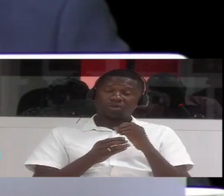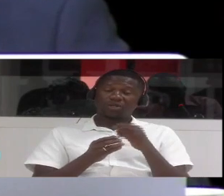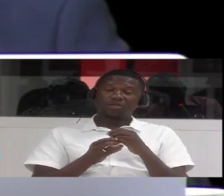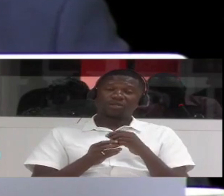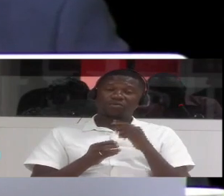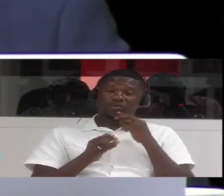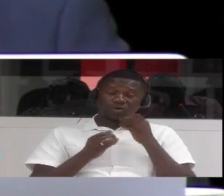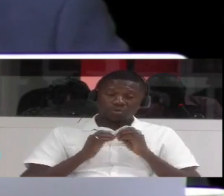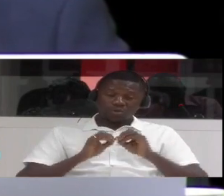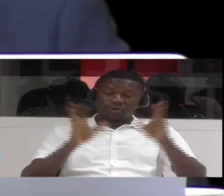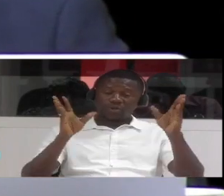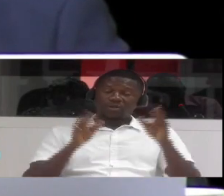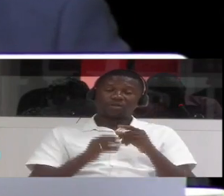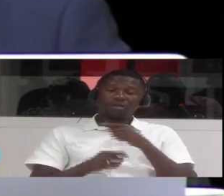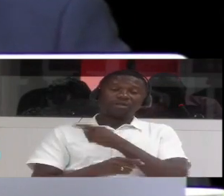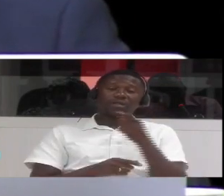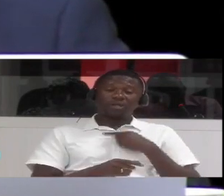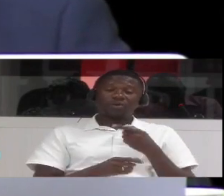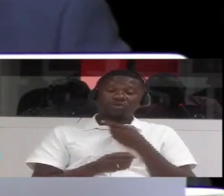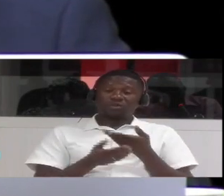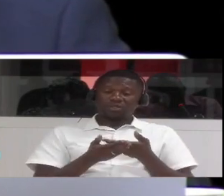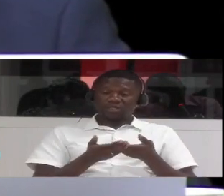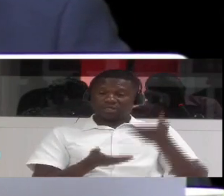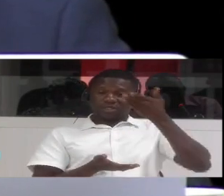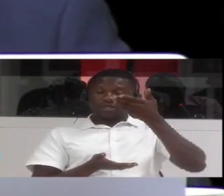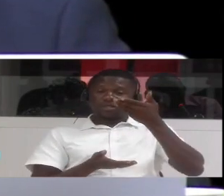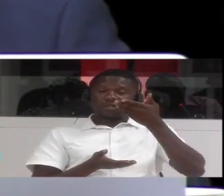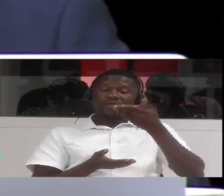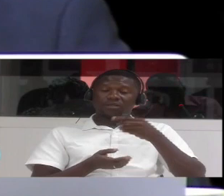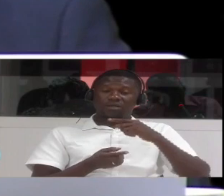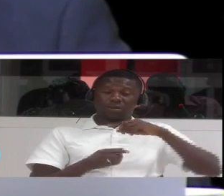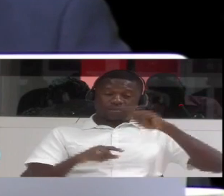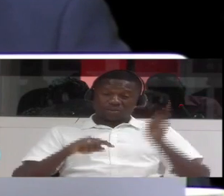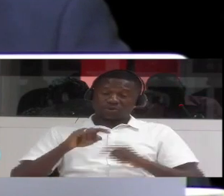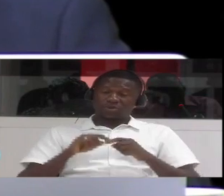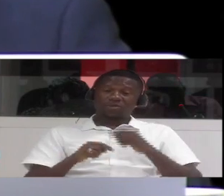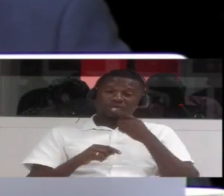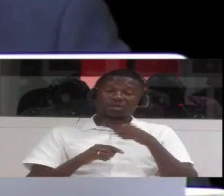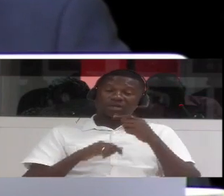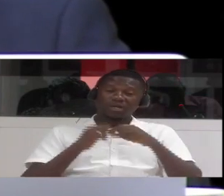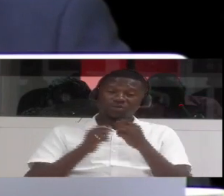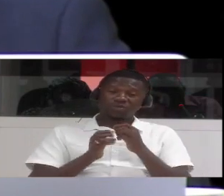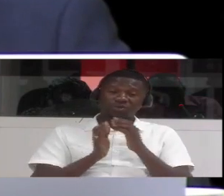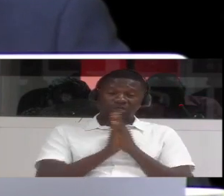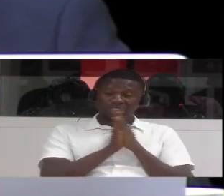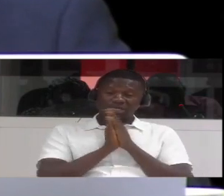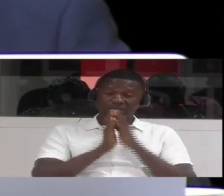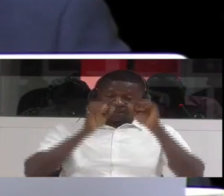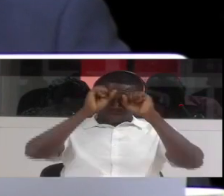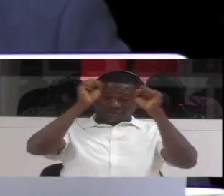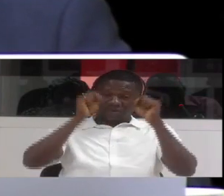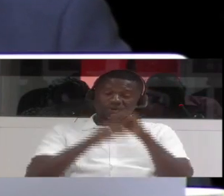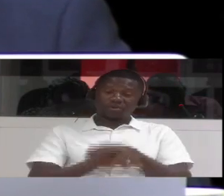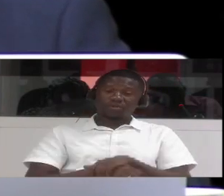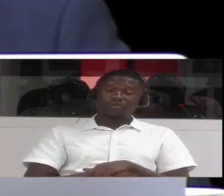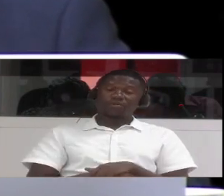also increased the punishment with regards to sedition. Yes, they also increased the punishment